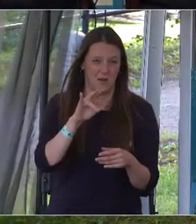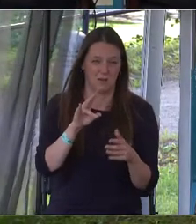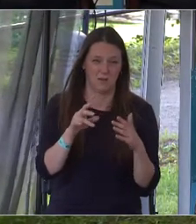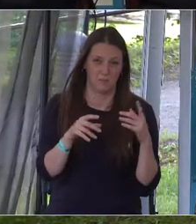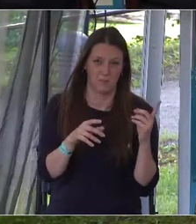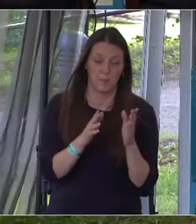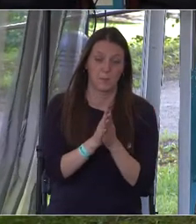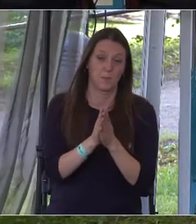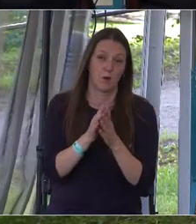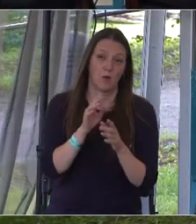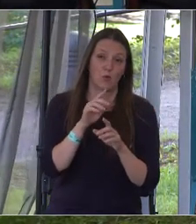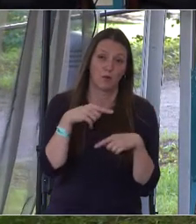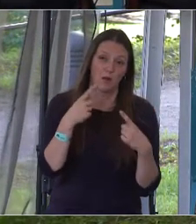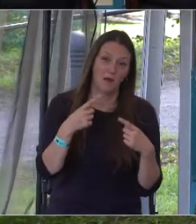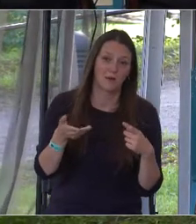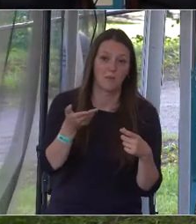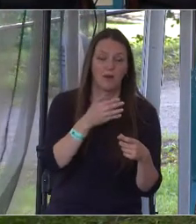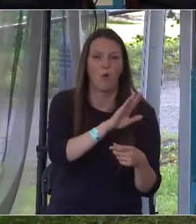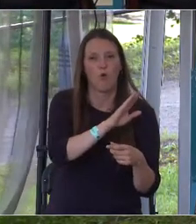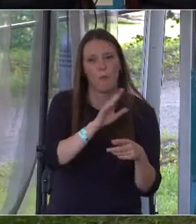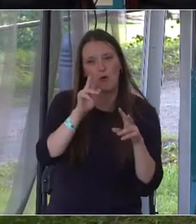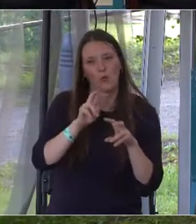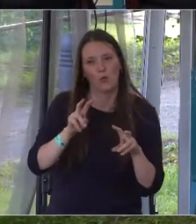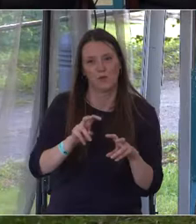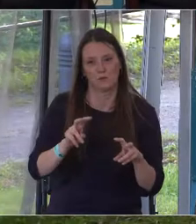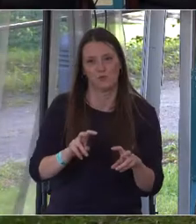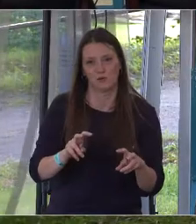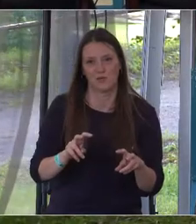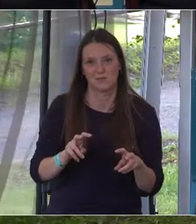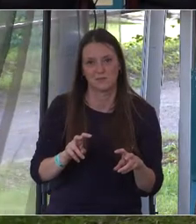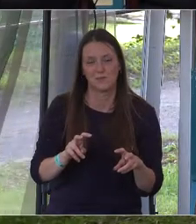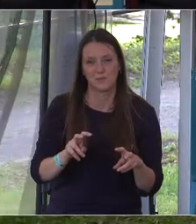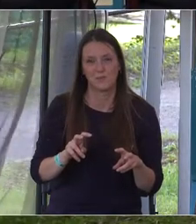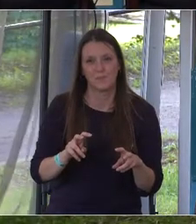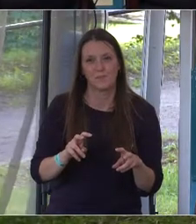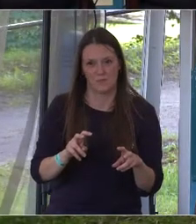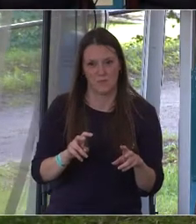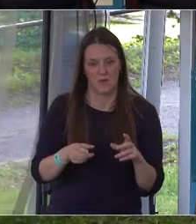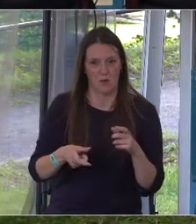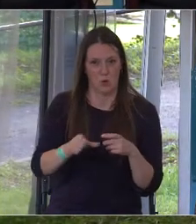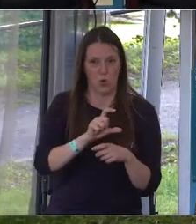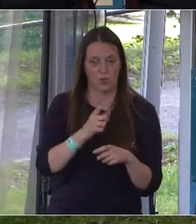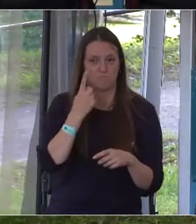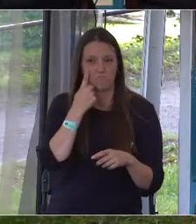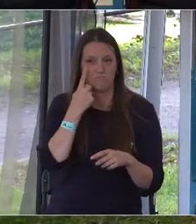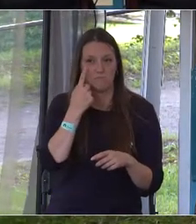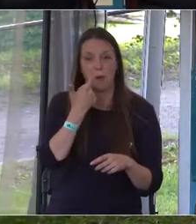about what you've been researching, I understand, especially men.